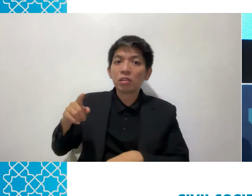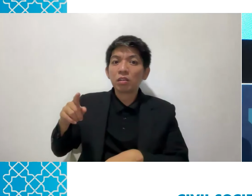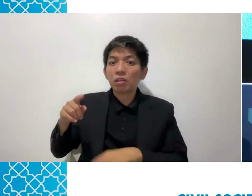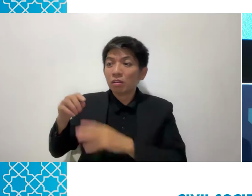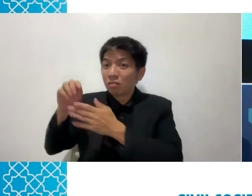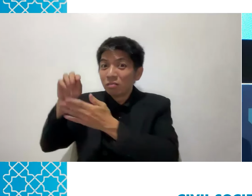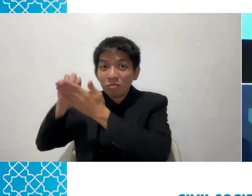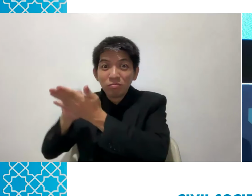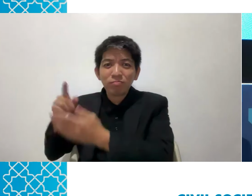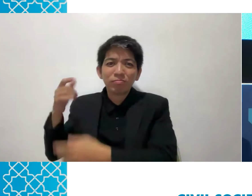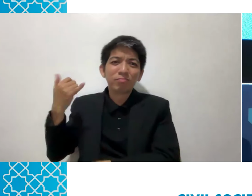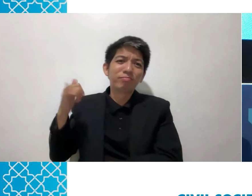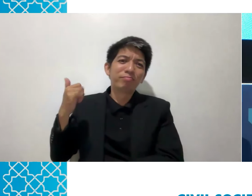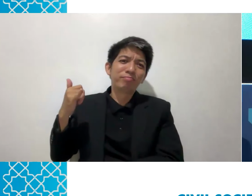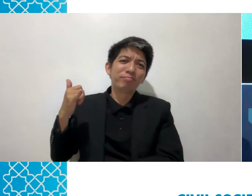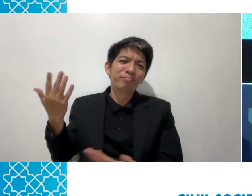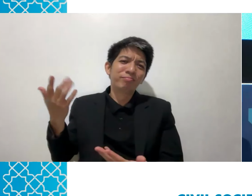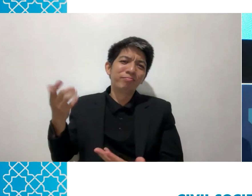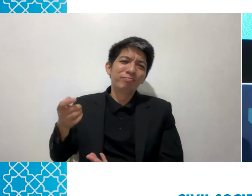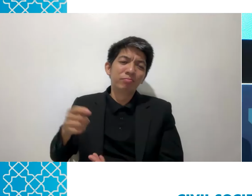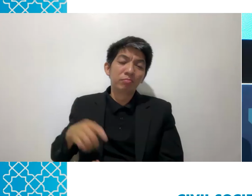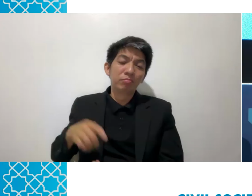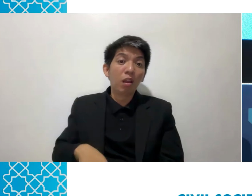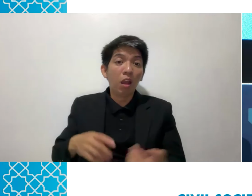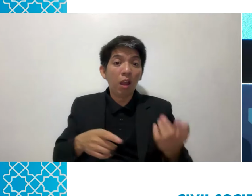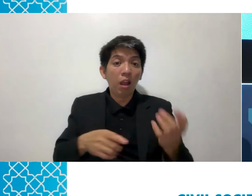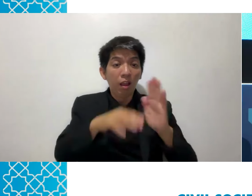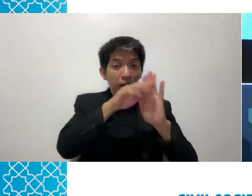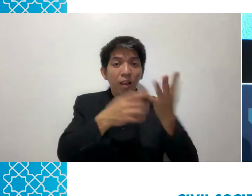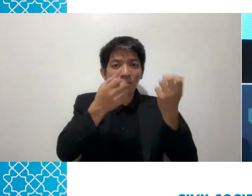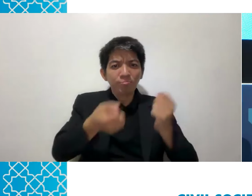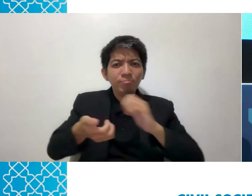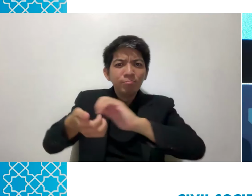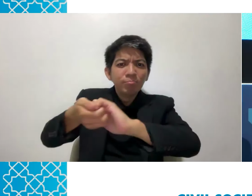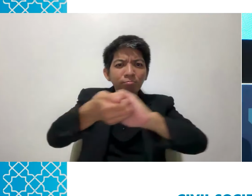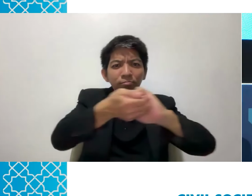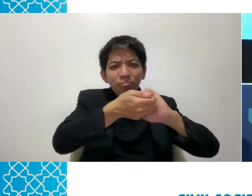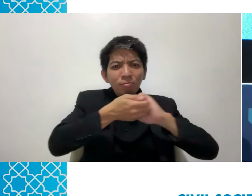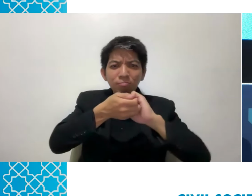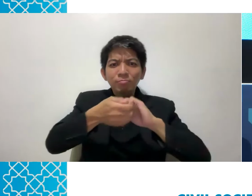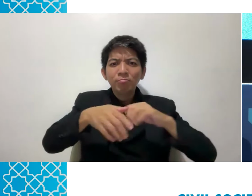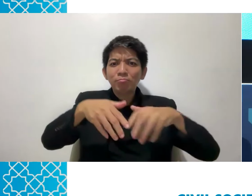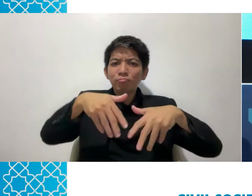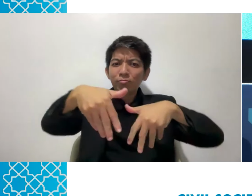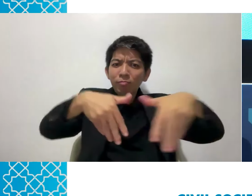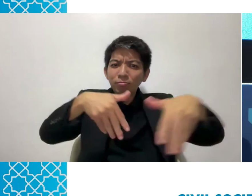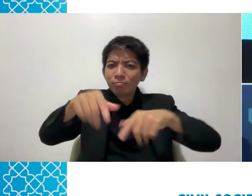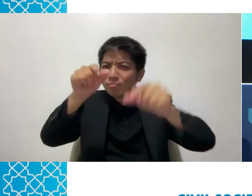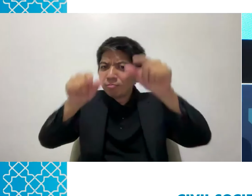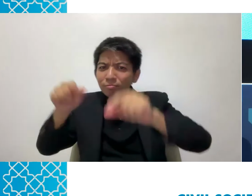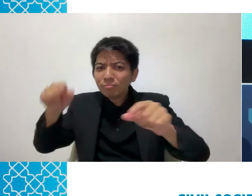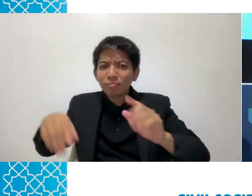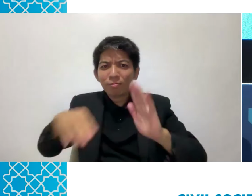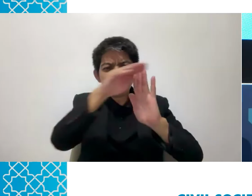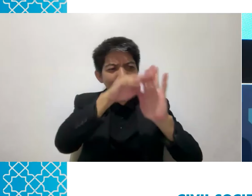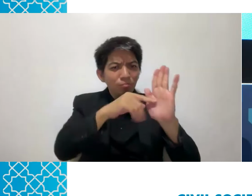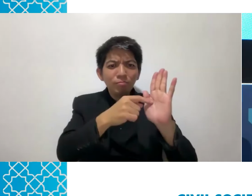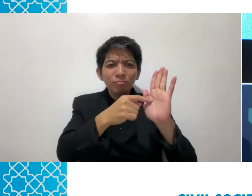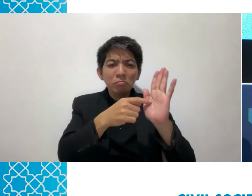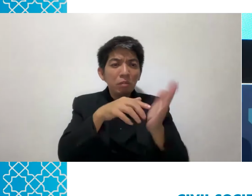vulnerable communities. There is evident data to say that these are the vulnerable communities. But when it comes to fund allocation, somehow